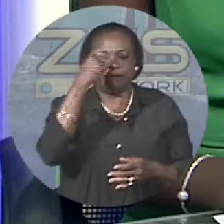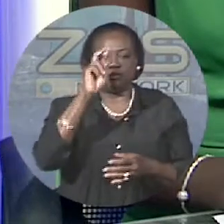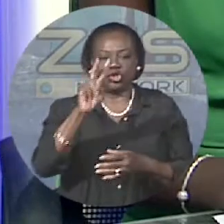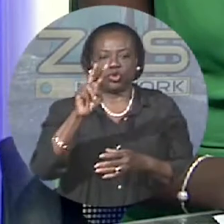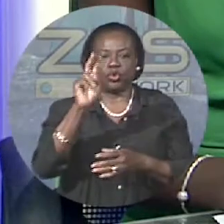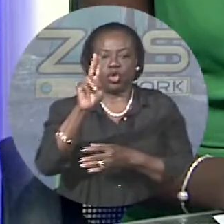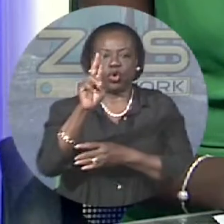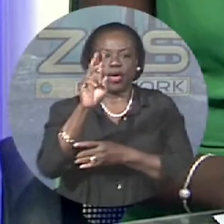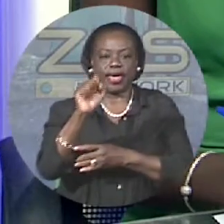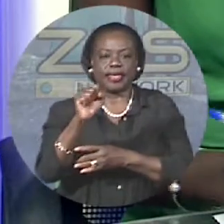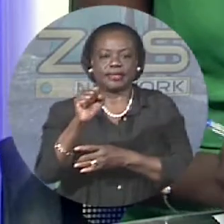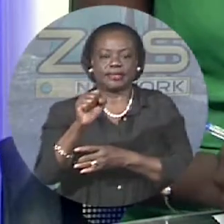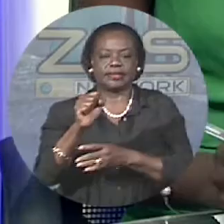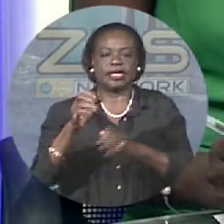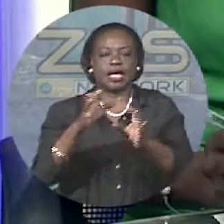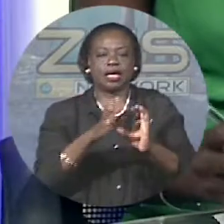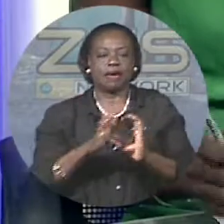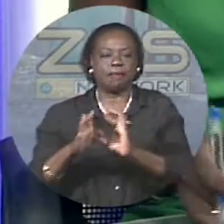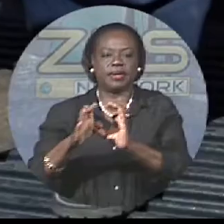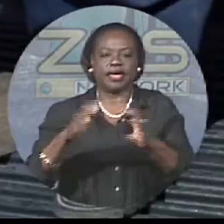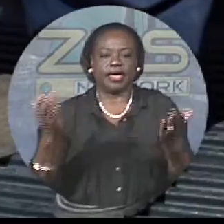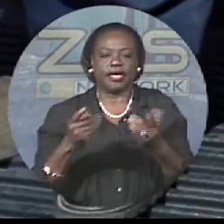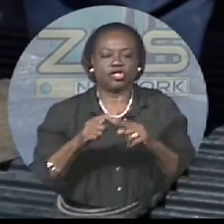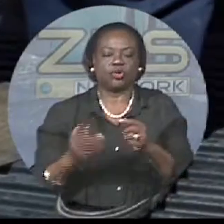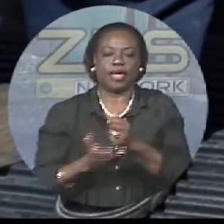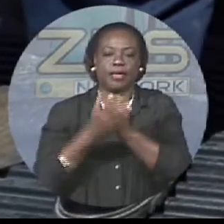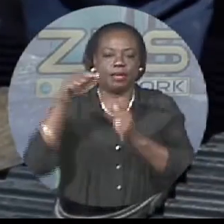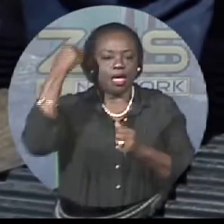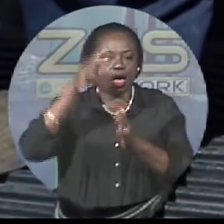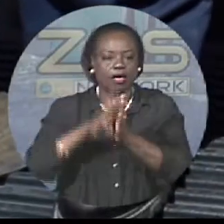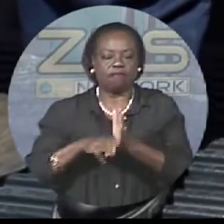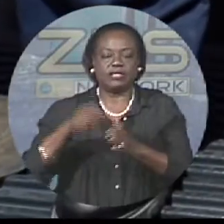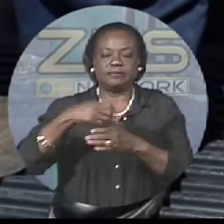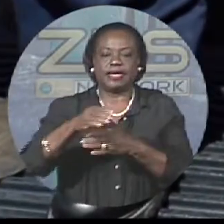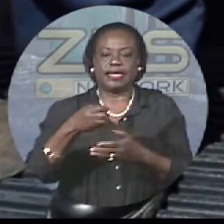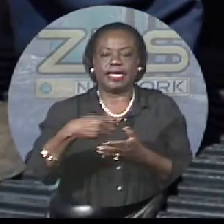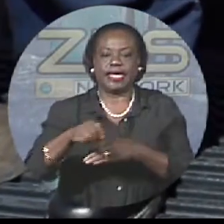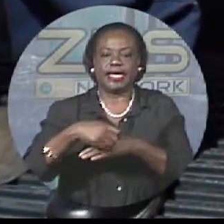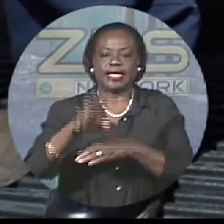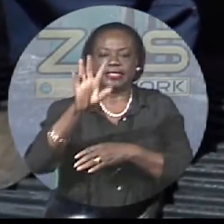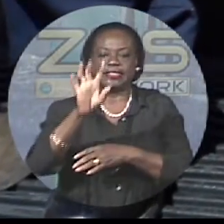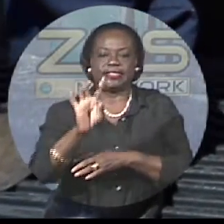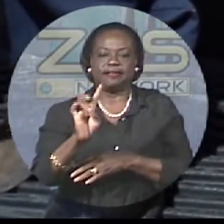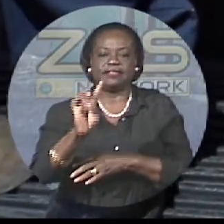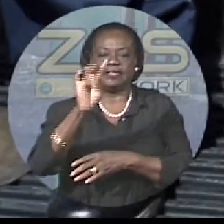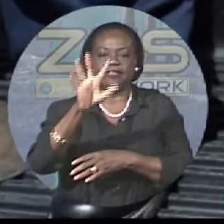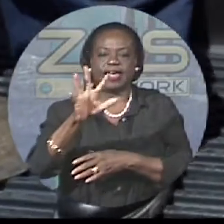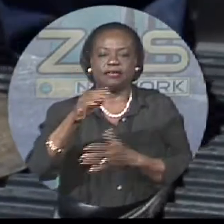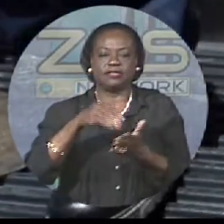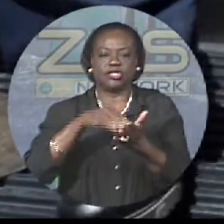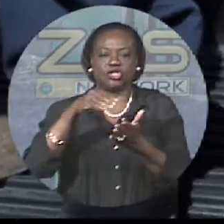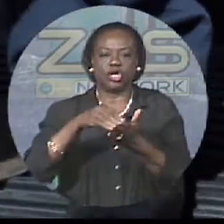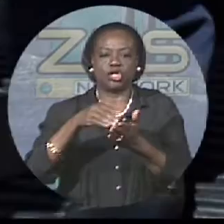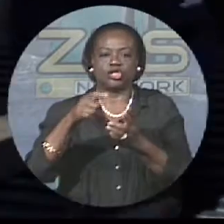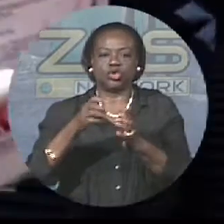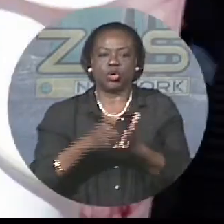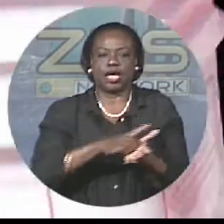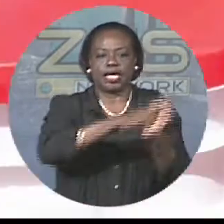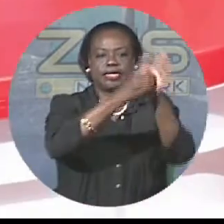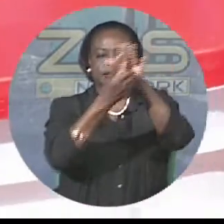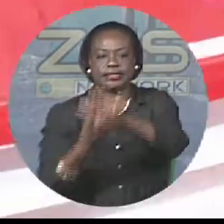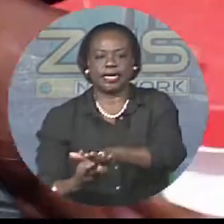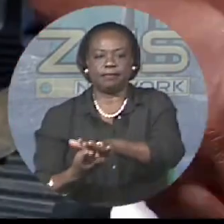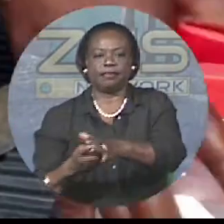with firefighting planes to assist. Government spending $75,000 to dump fire and ice over the New Providence landfill,